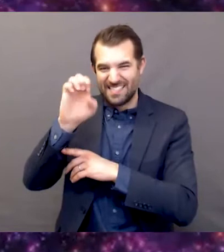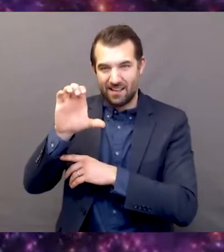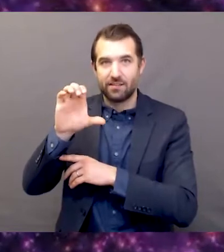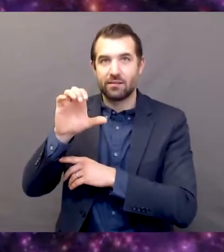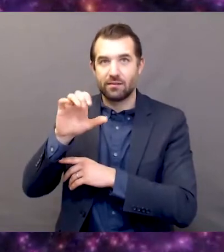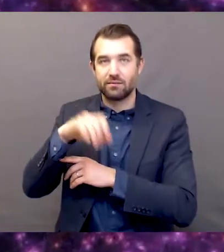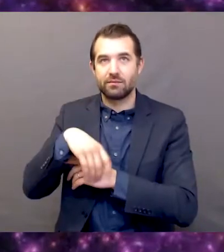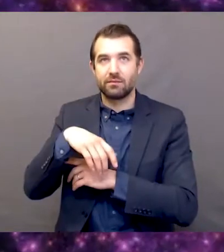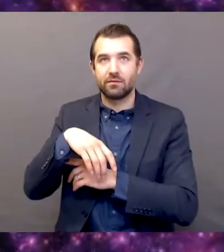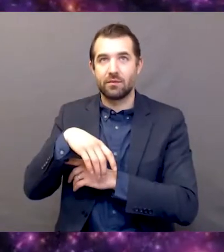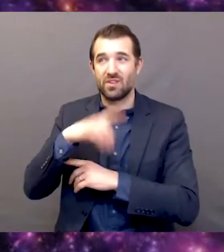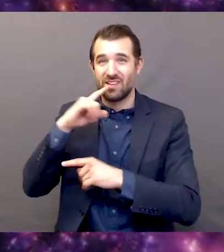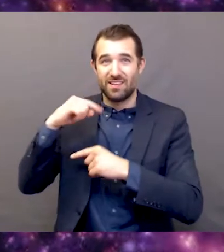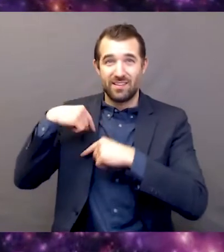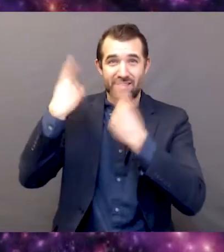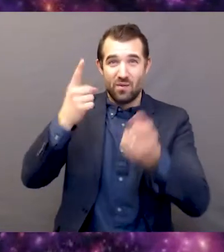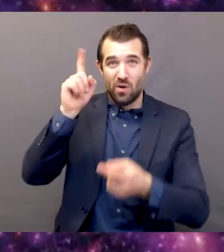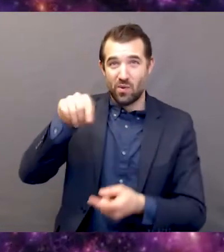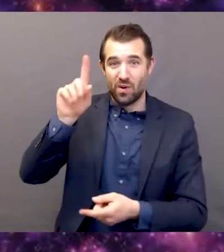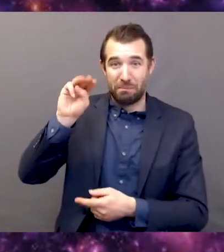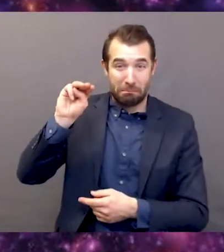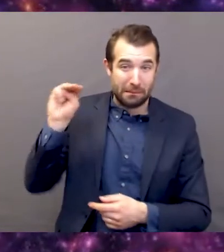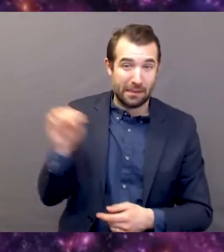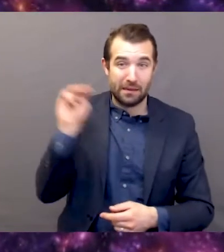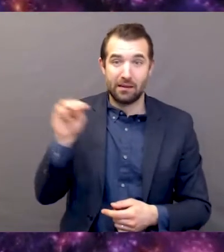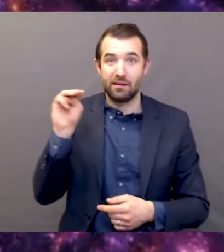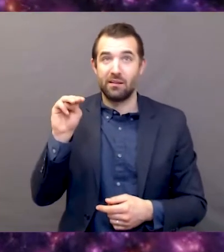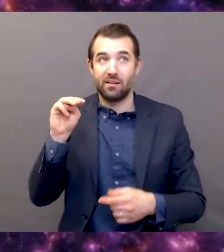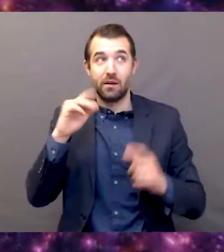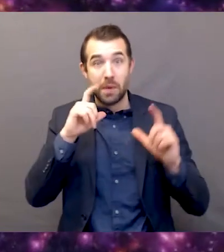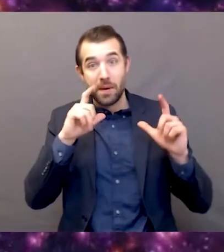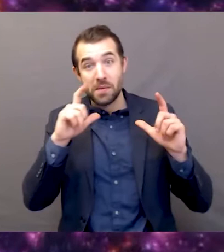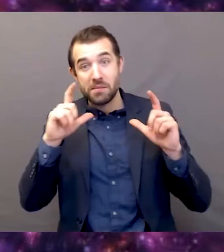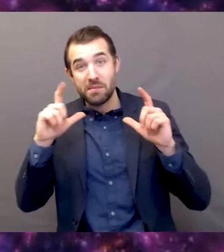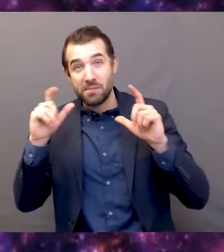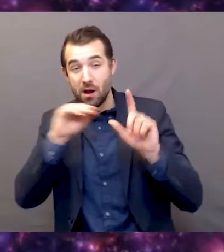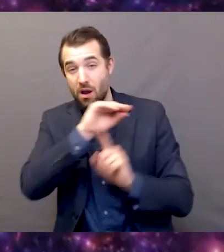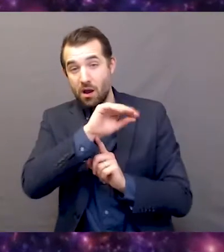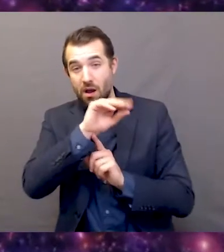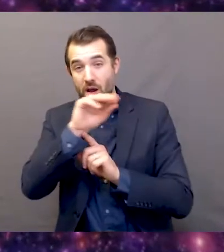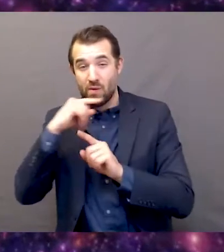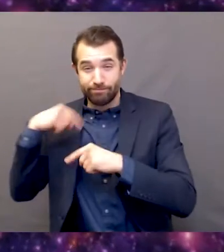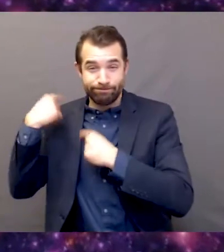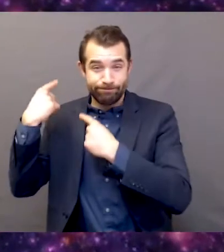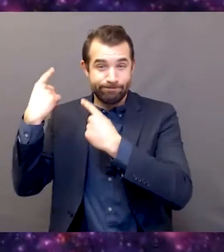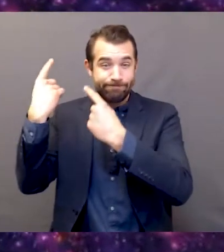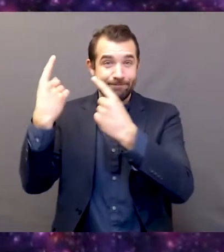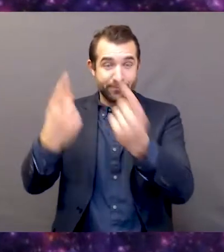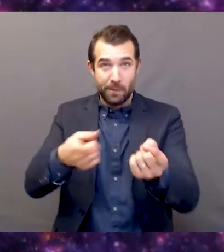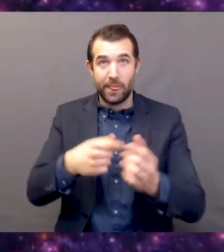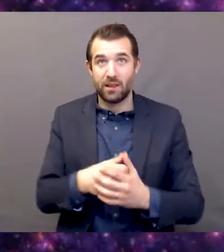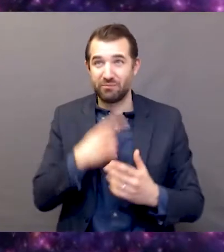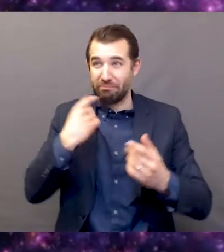about 1.1 million sources have been detected so far. Now, 2% of these are clusters of galaxies, and while that's a small